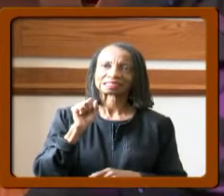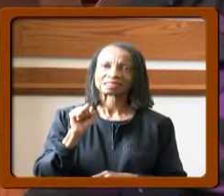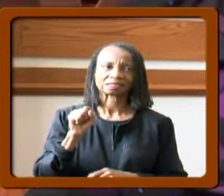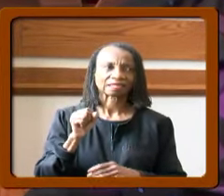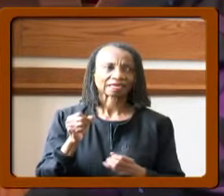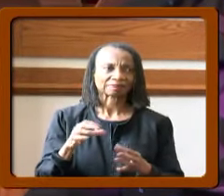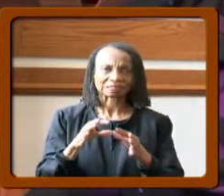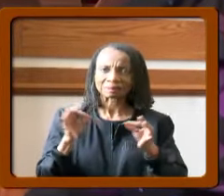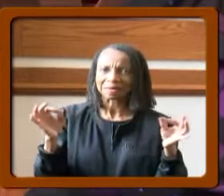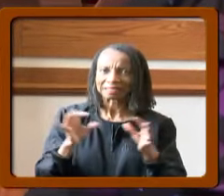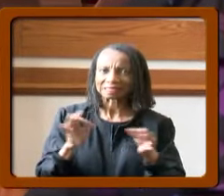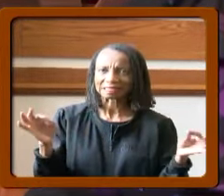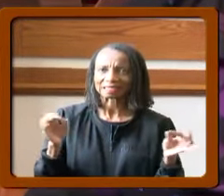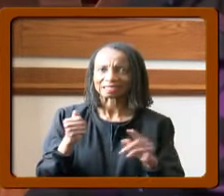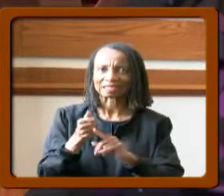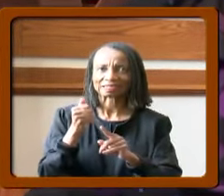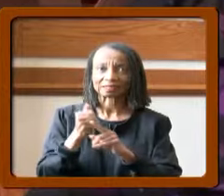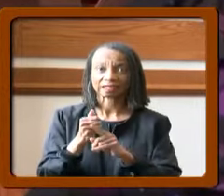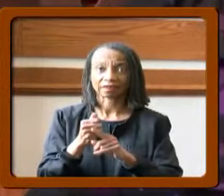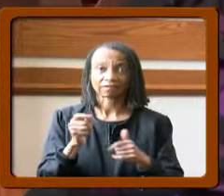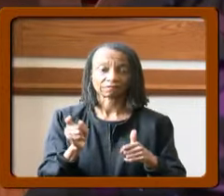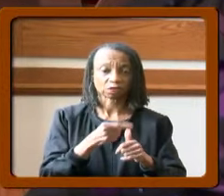First chapter of John, in the beginning